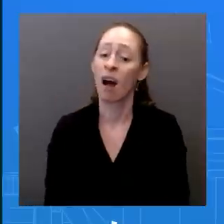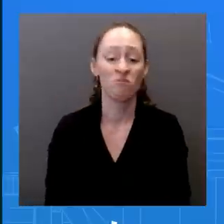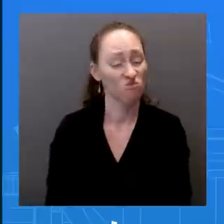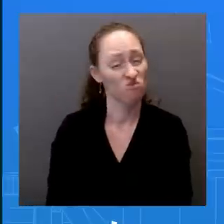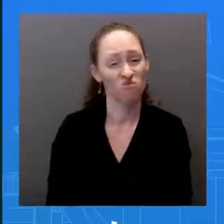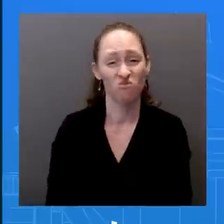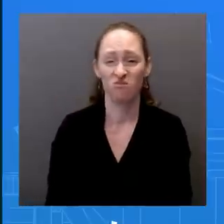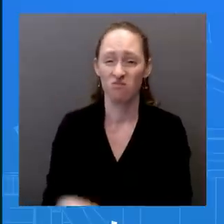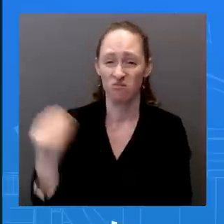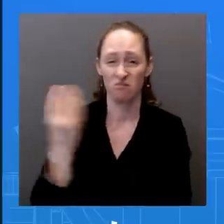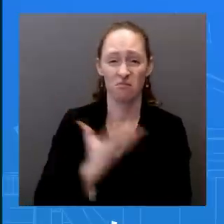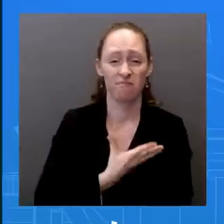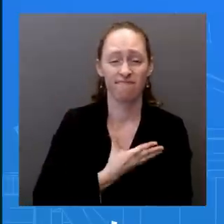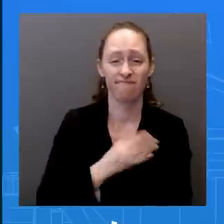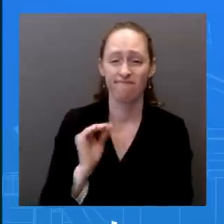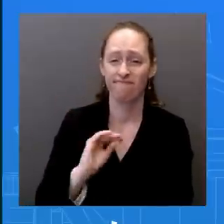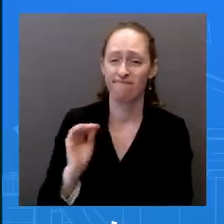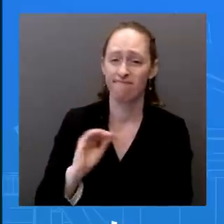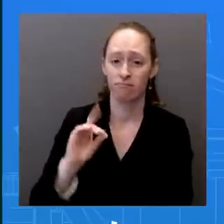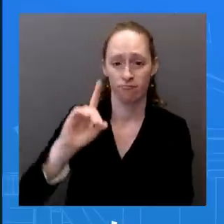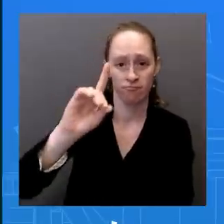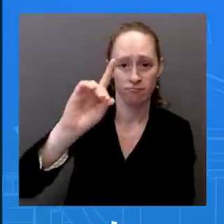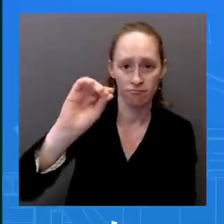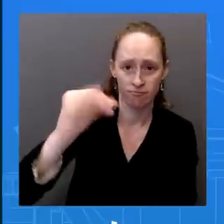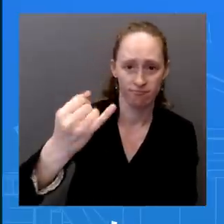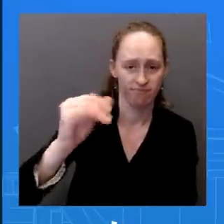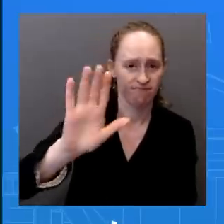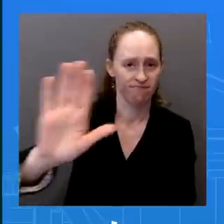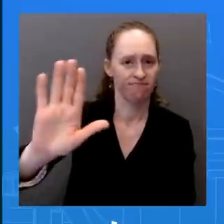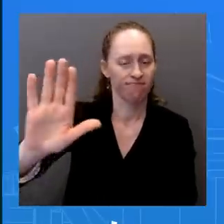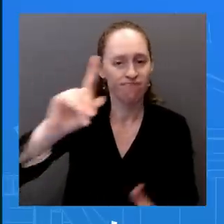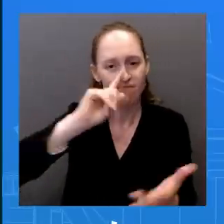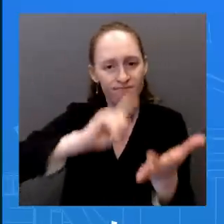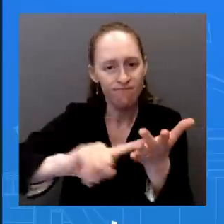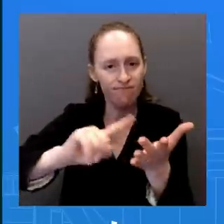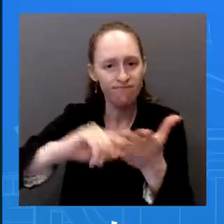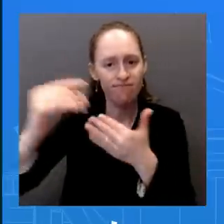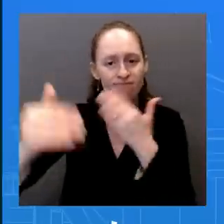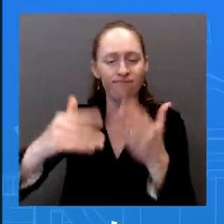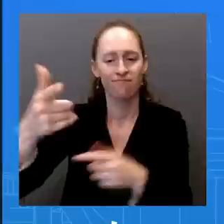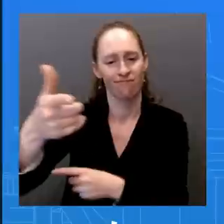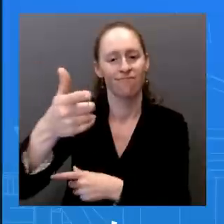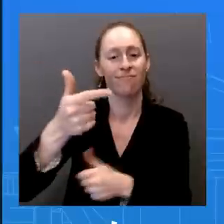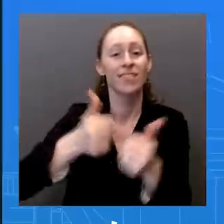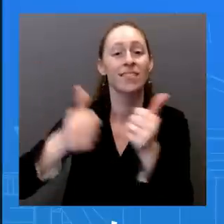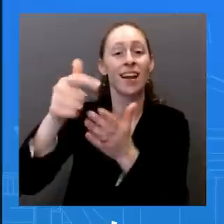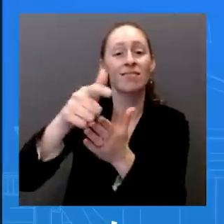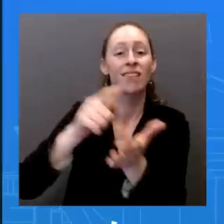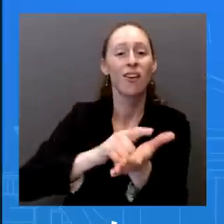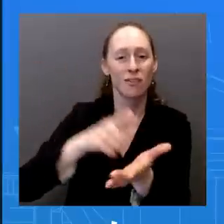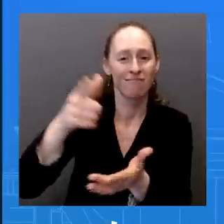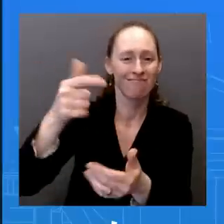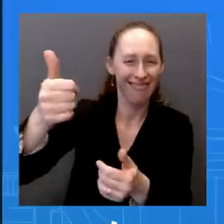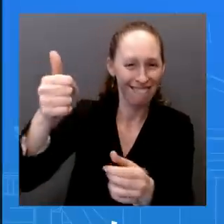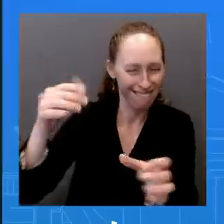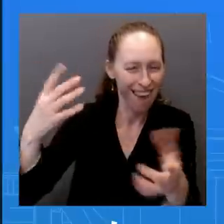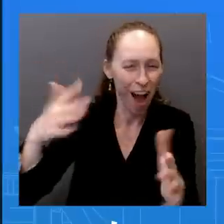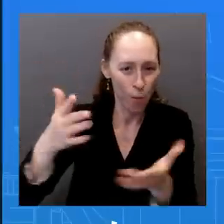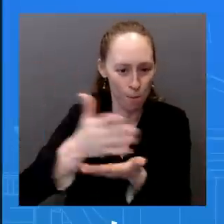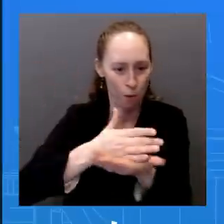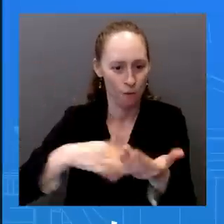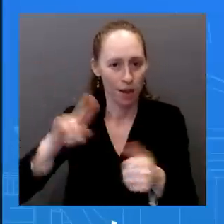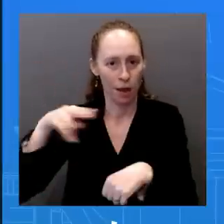course, is a member of the National Security Council, and then the Director of National Intelligence, also a member of the National Security Council,